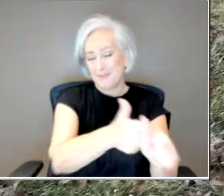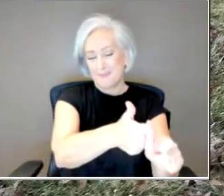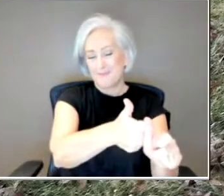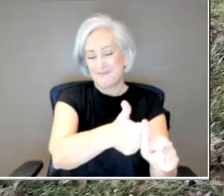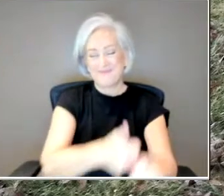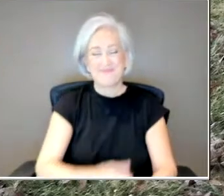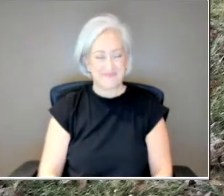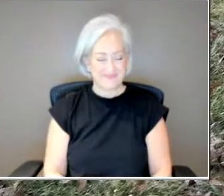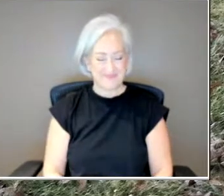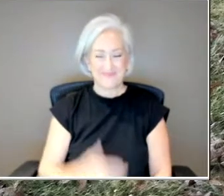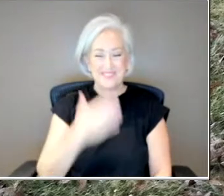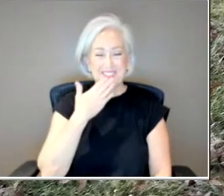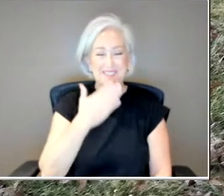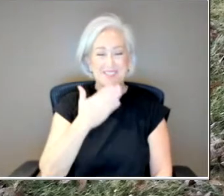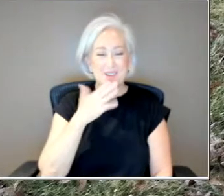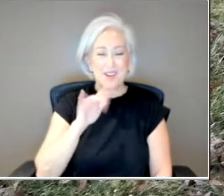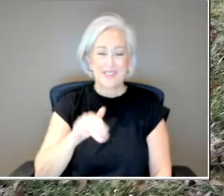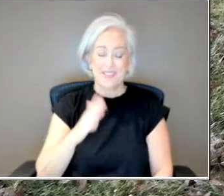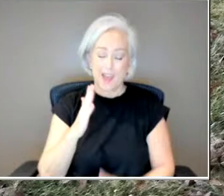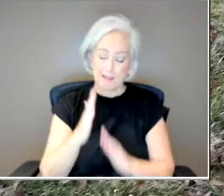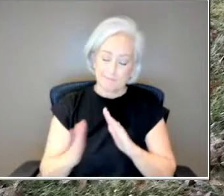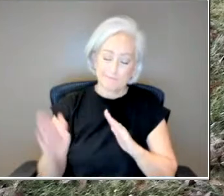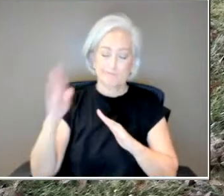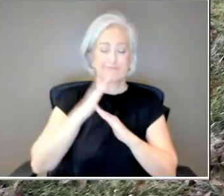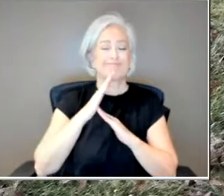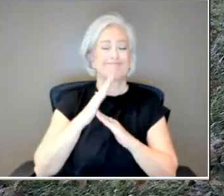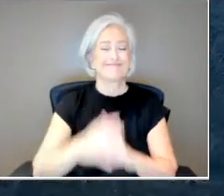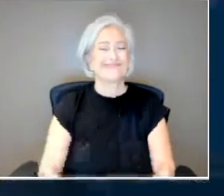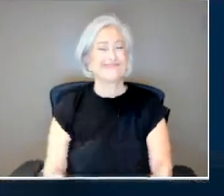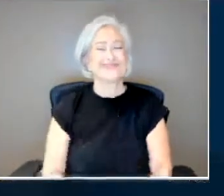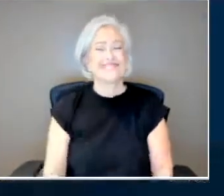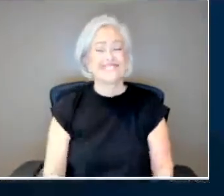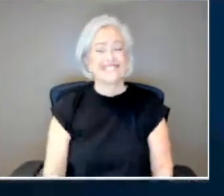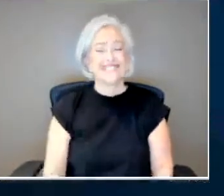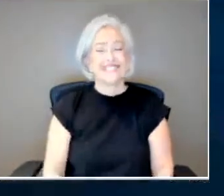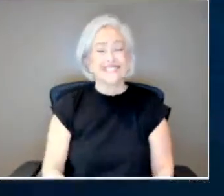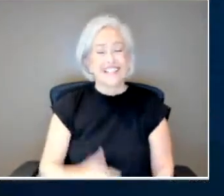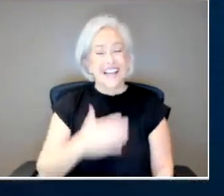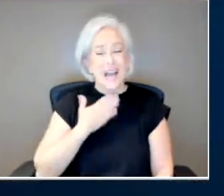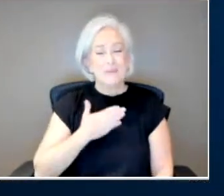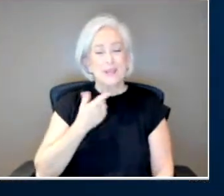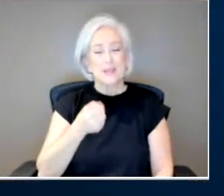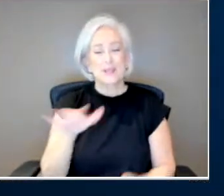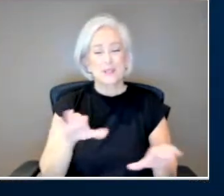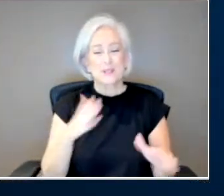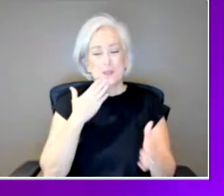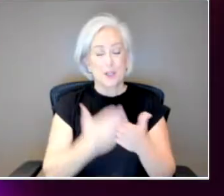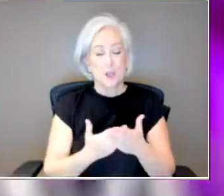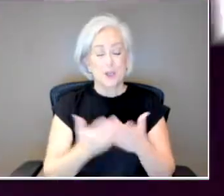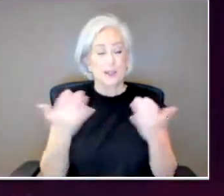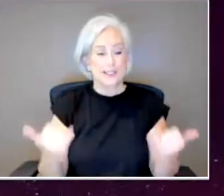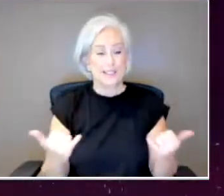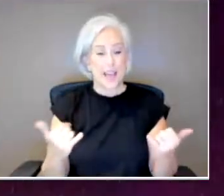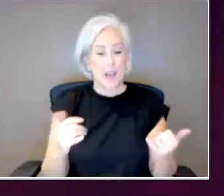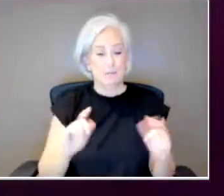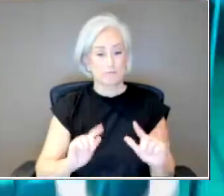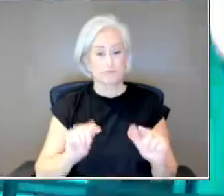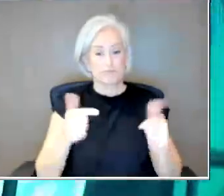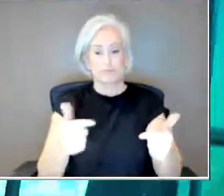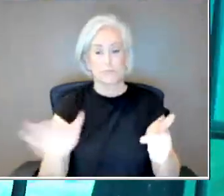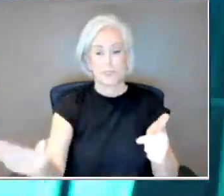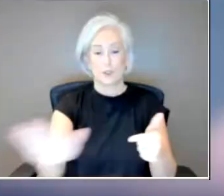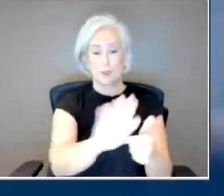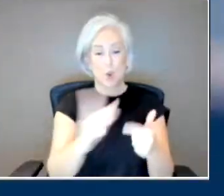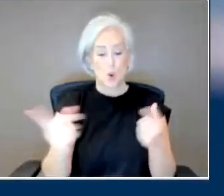is job number one. Well, we're so glad that you're doing well. All right, I want to get to some questions from our viewers because we've got a few coming in